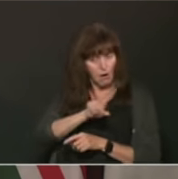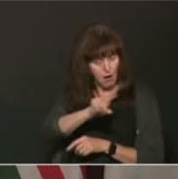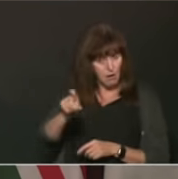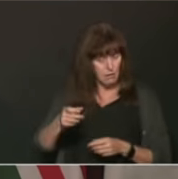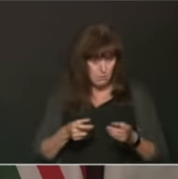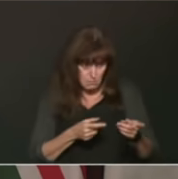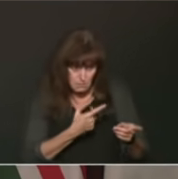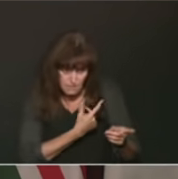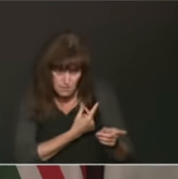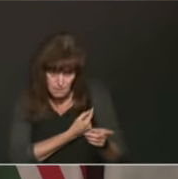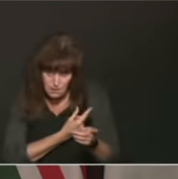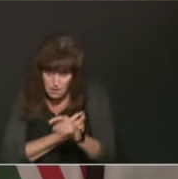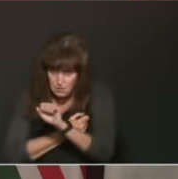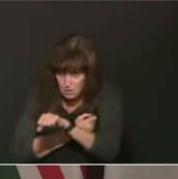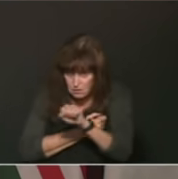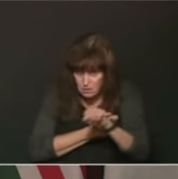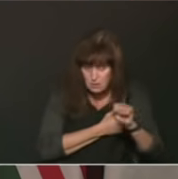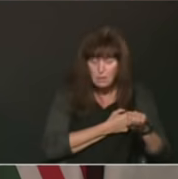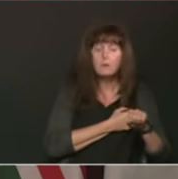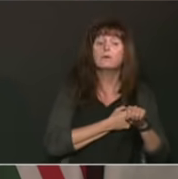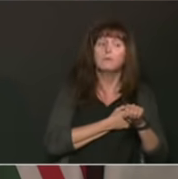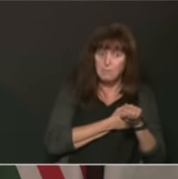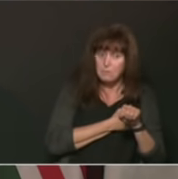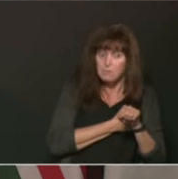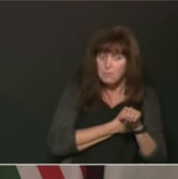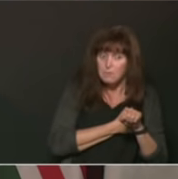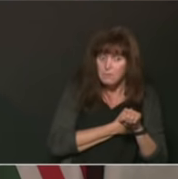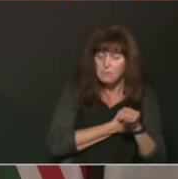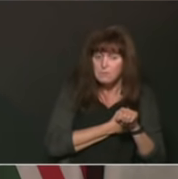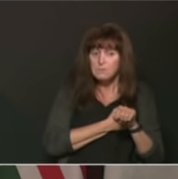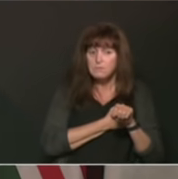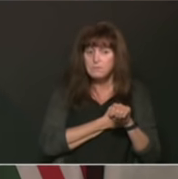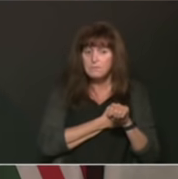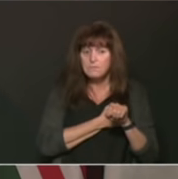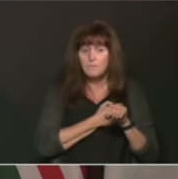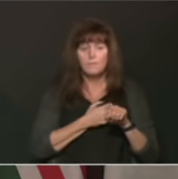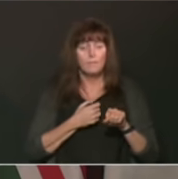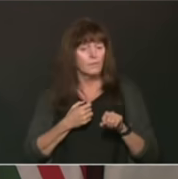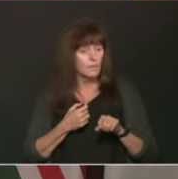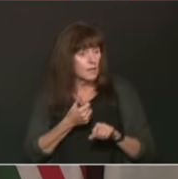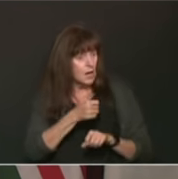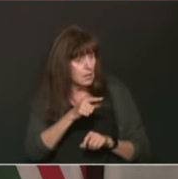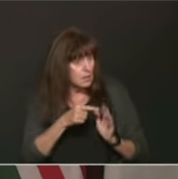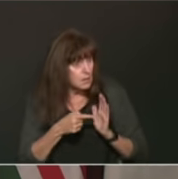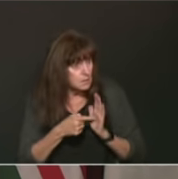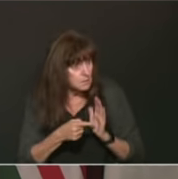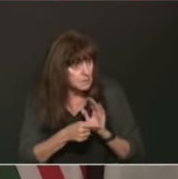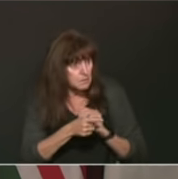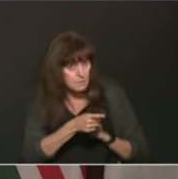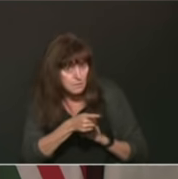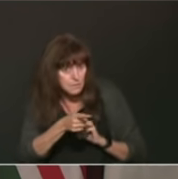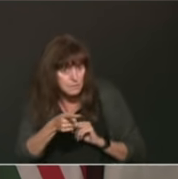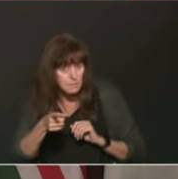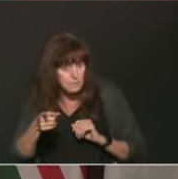If they're vaccinated, the next question you should be asking, have you got any symptoms compatible with COVID-19? If you have fever,